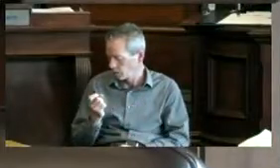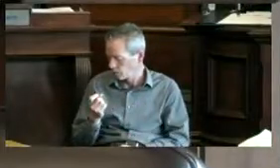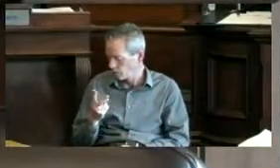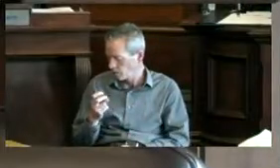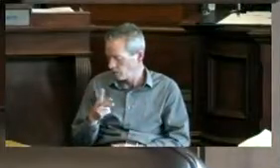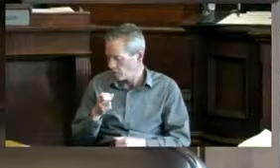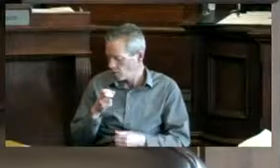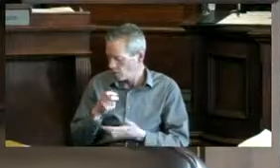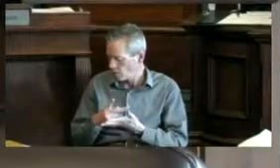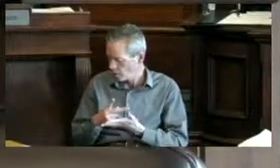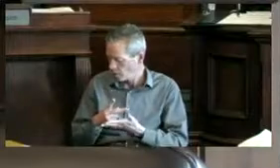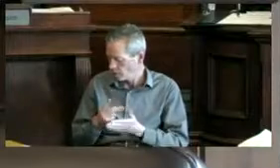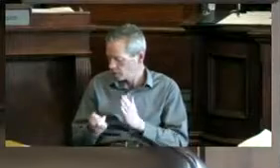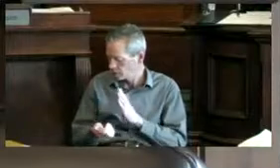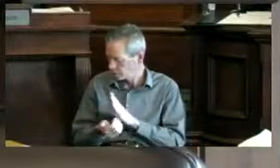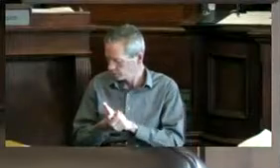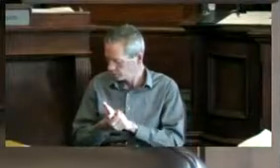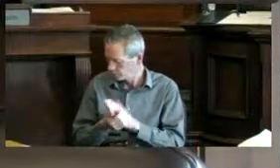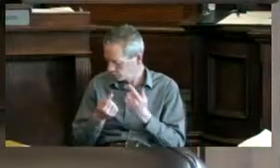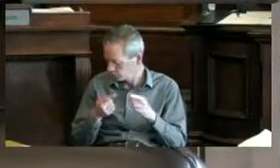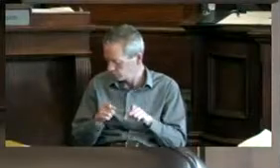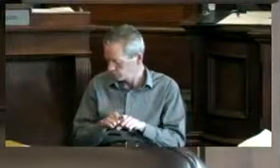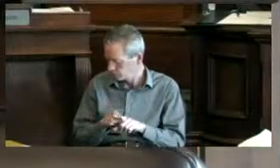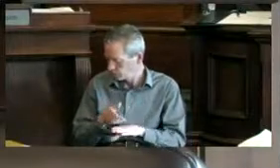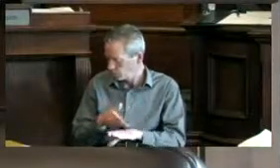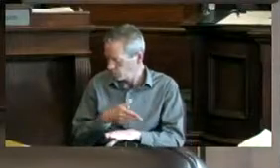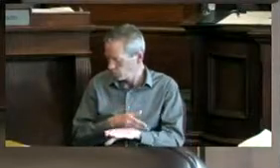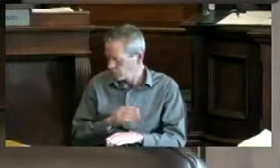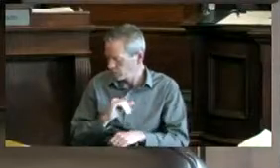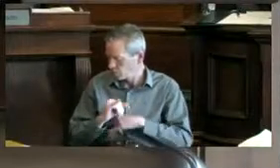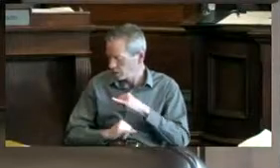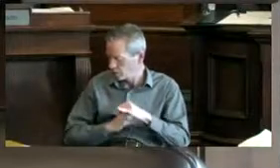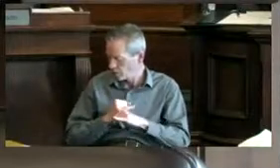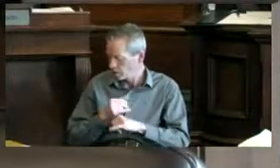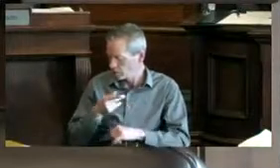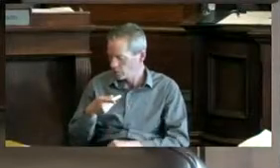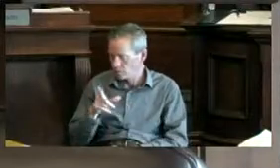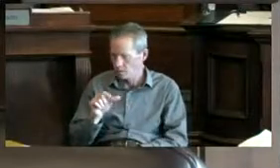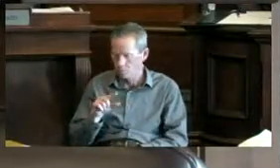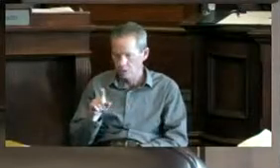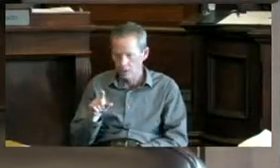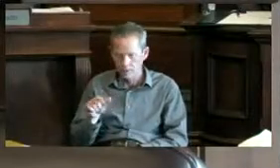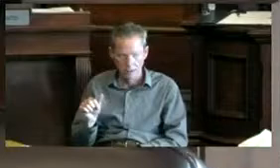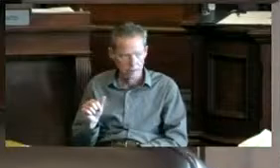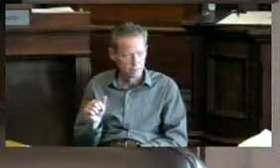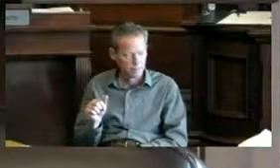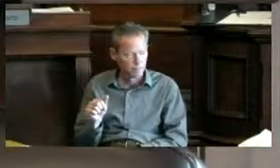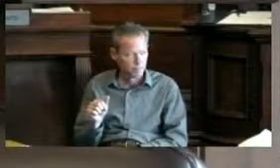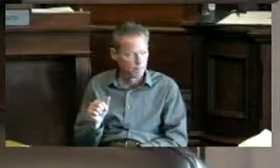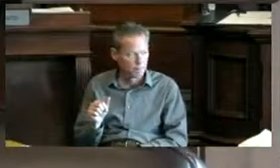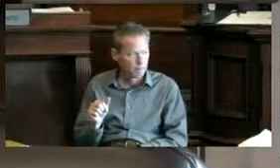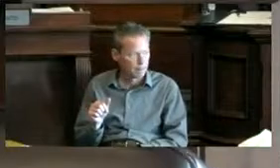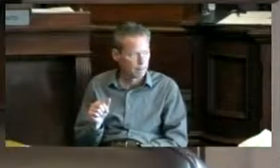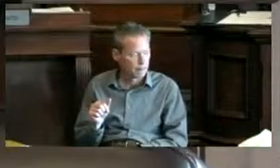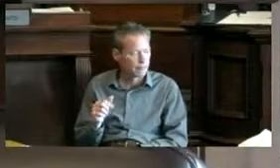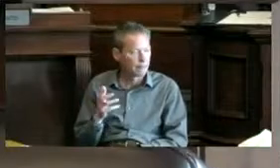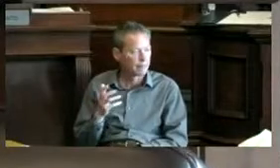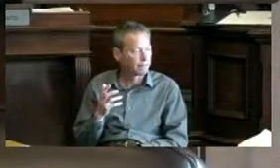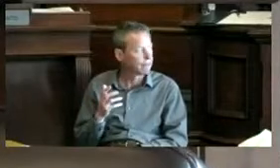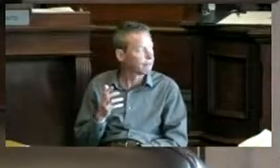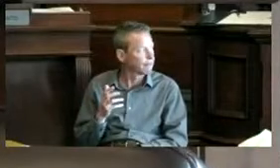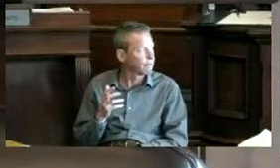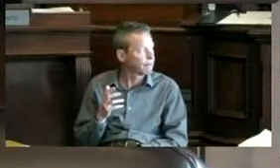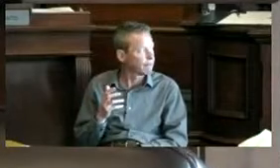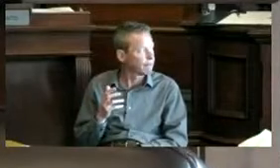number 112, authorizing an amendatory agreement for improvements to the International Plaza. I'd like to,